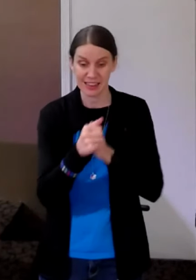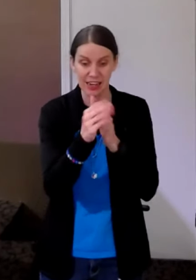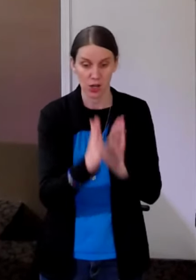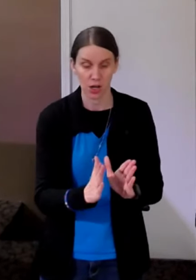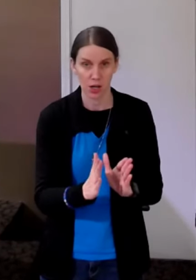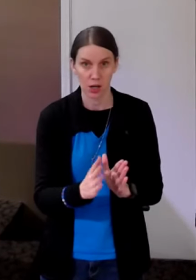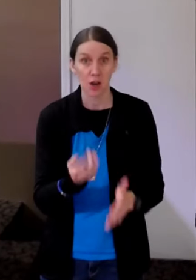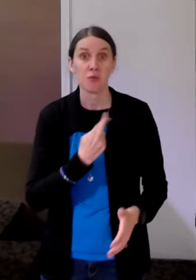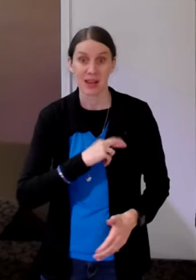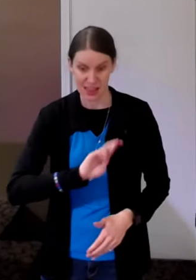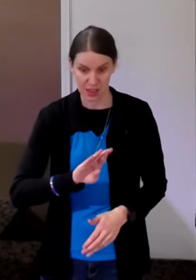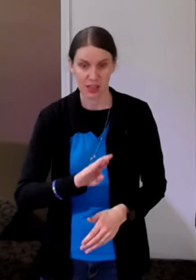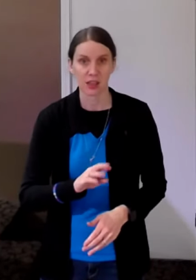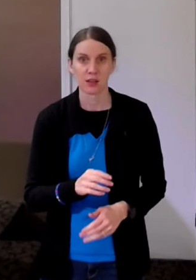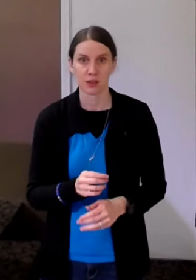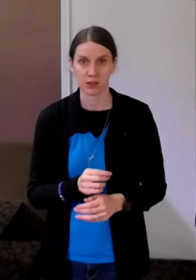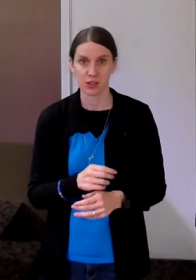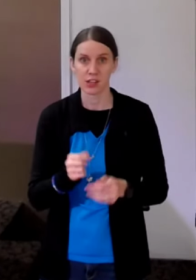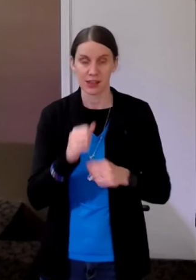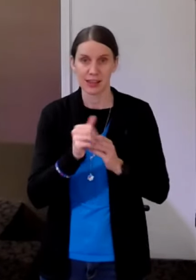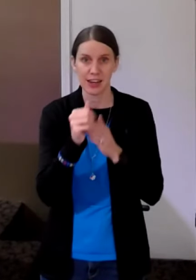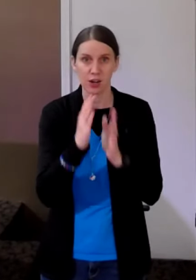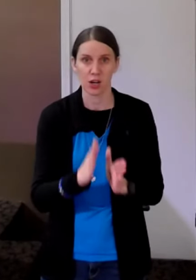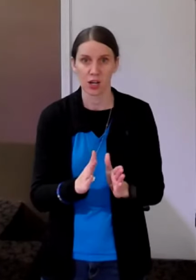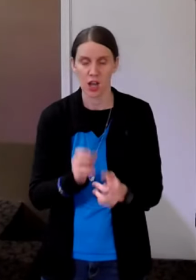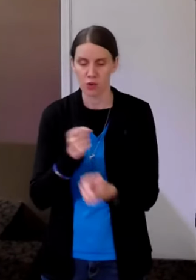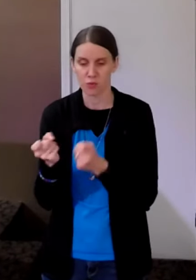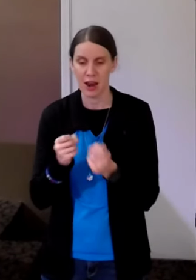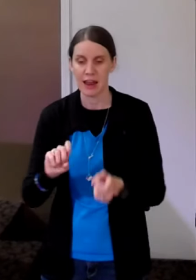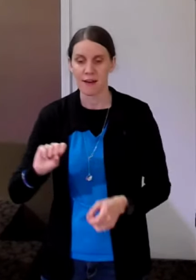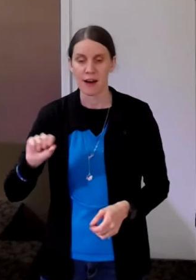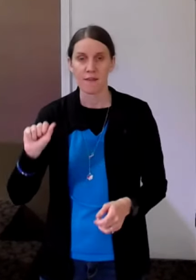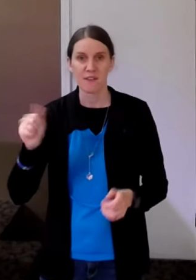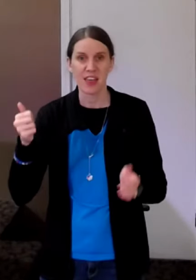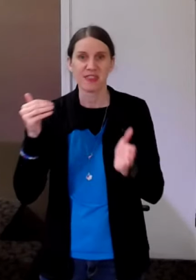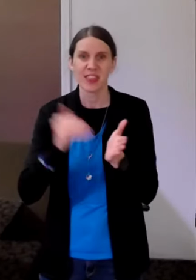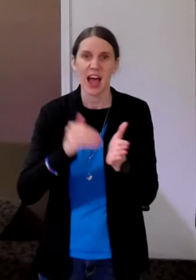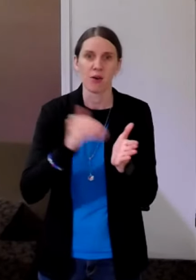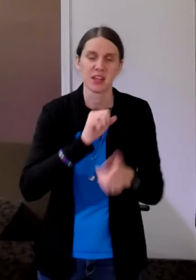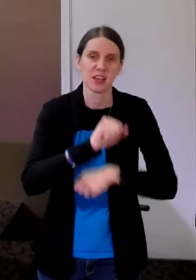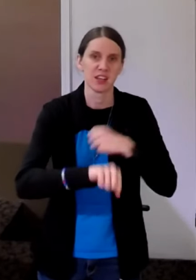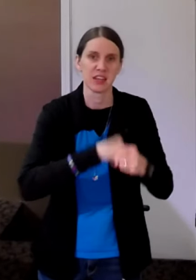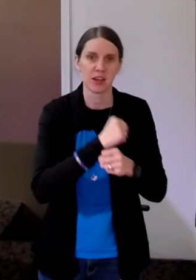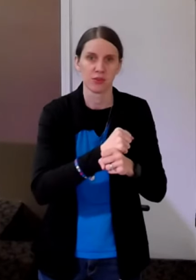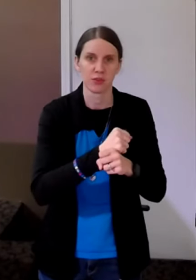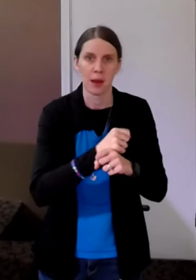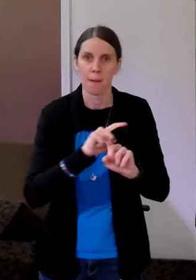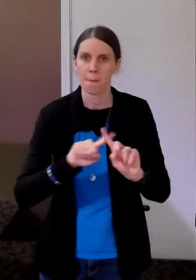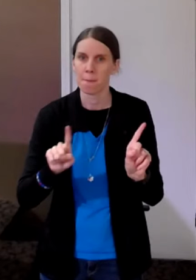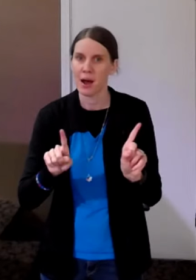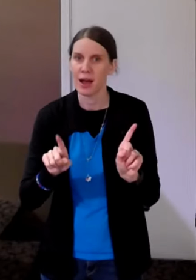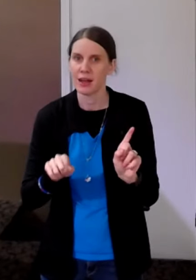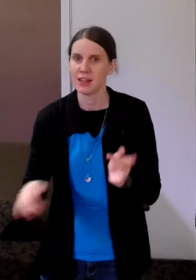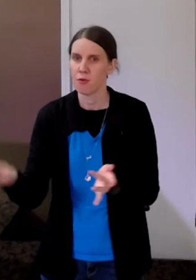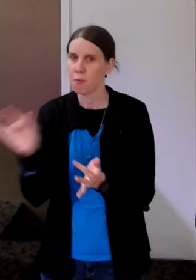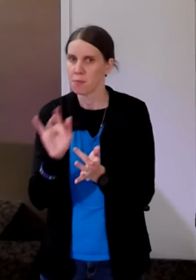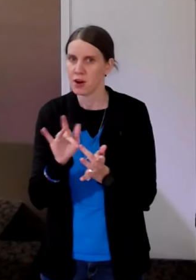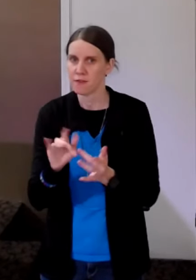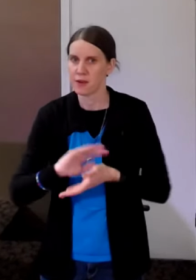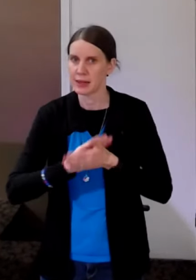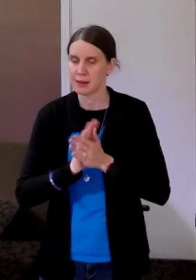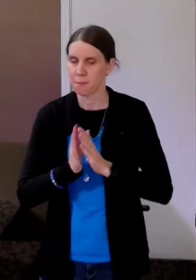on the throne for 1,000 years and rule and reign with a rod of iron and yet in perfect peace.